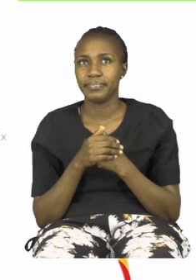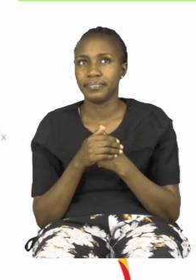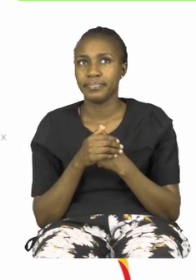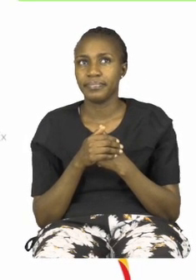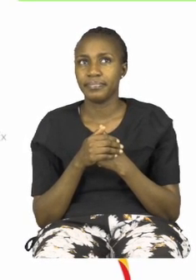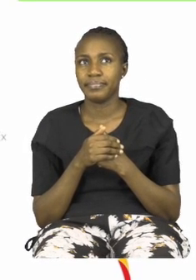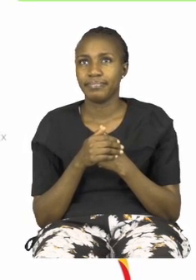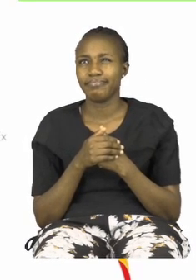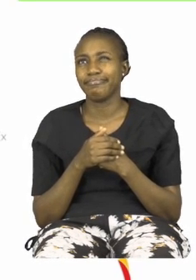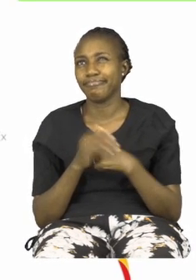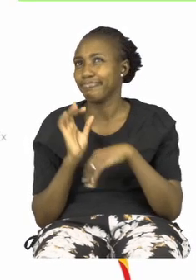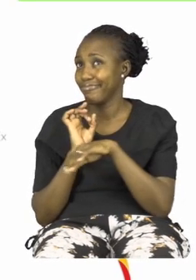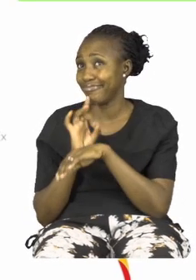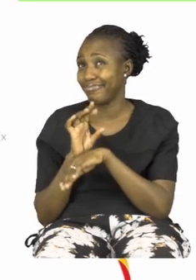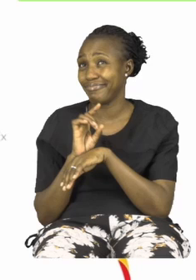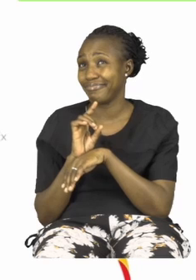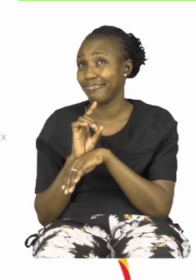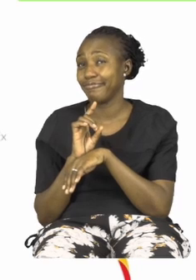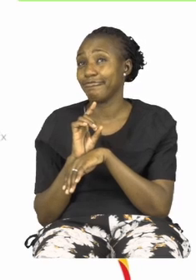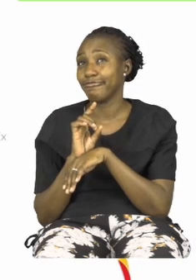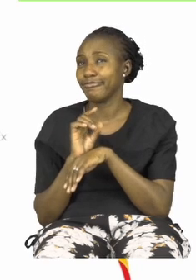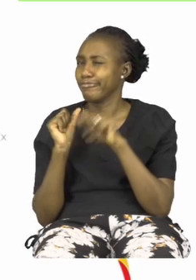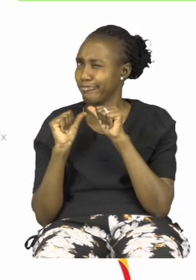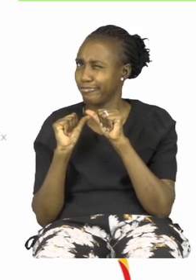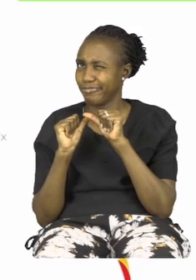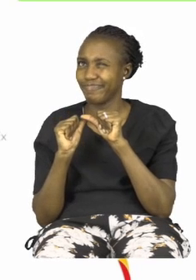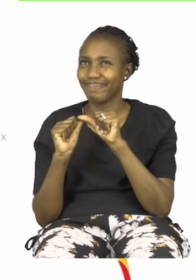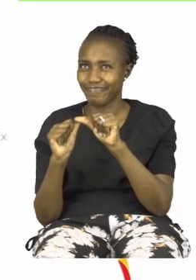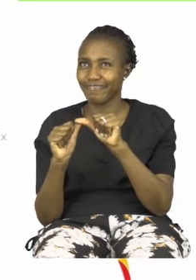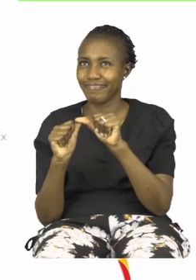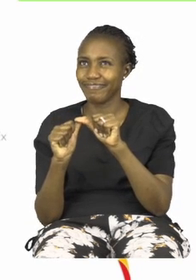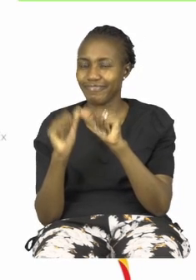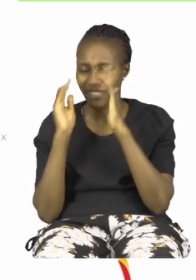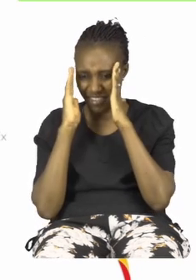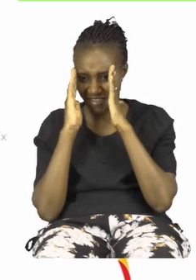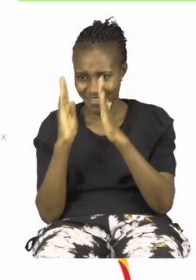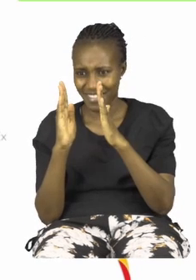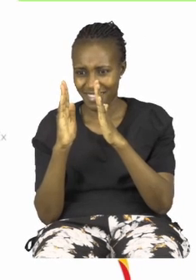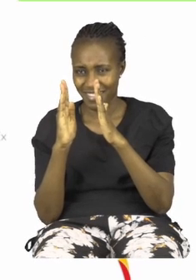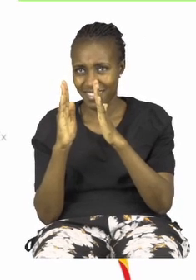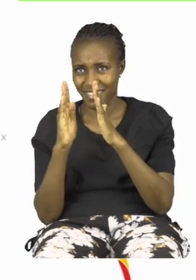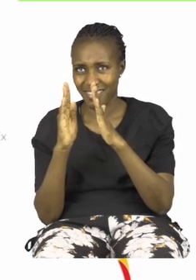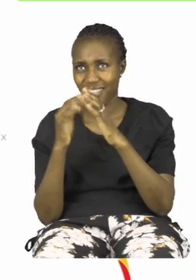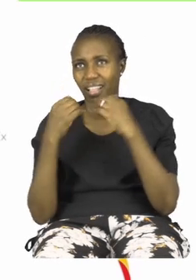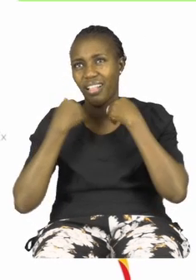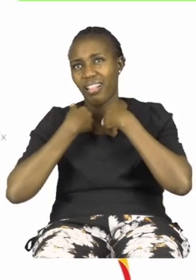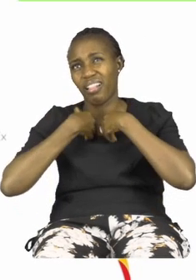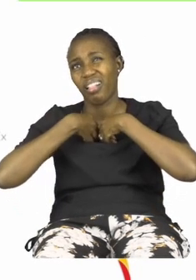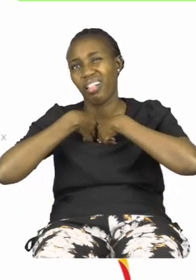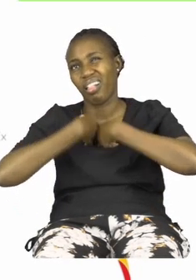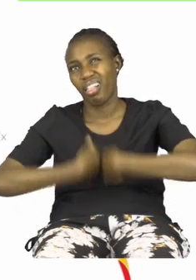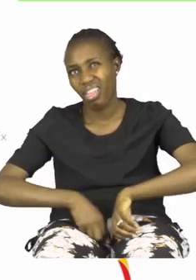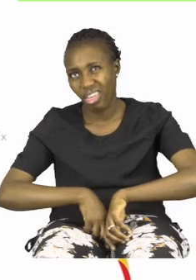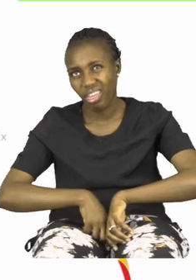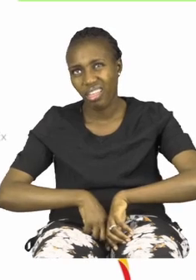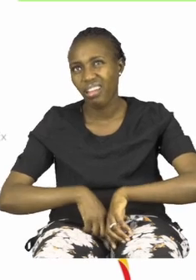My advice would be, keep going. Don't give up. Push